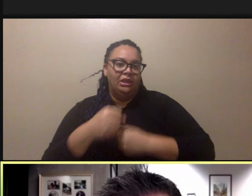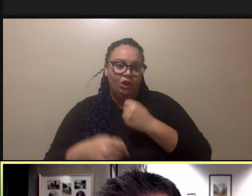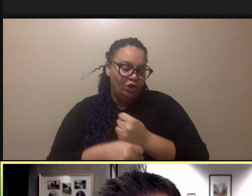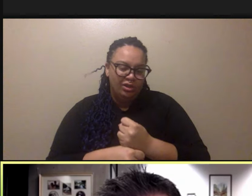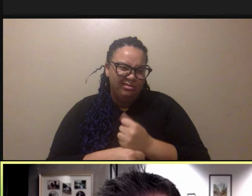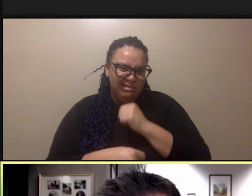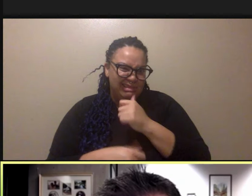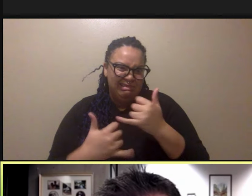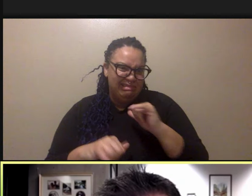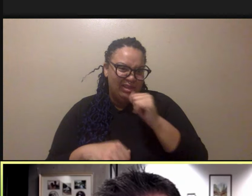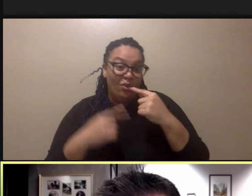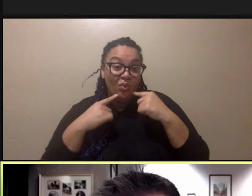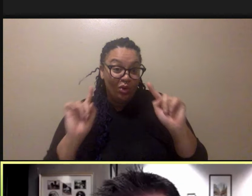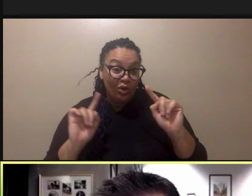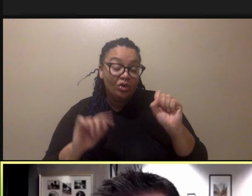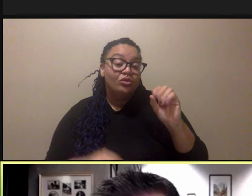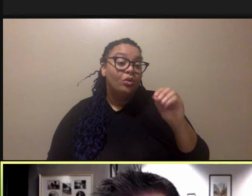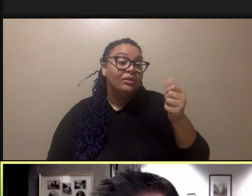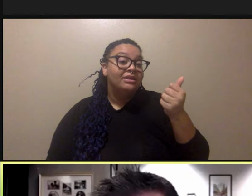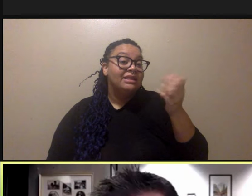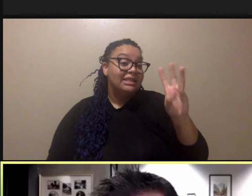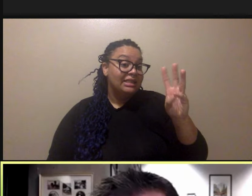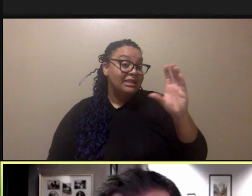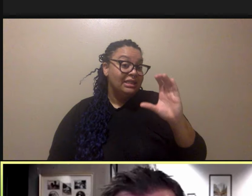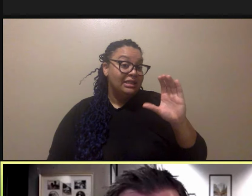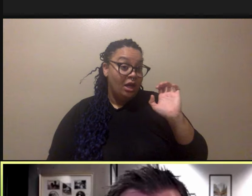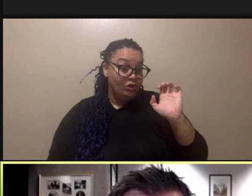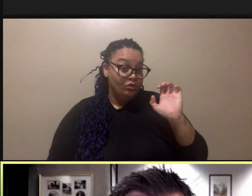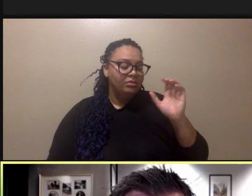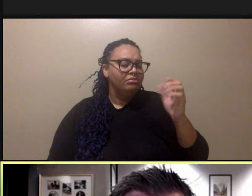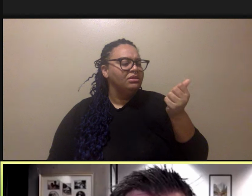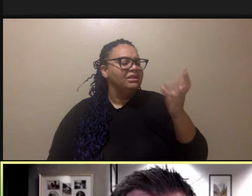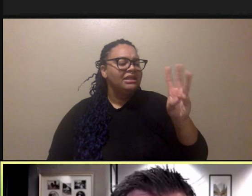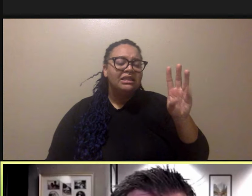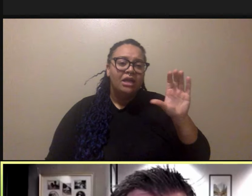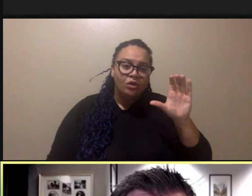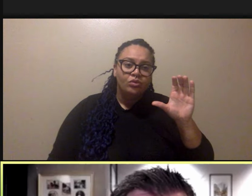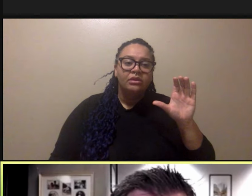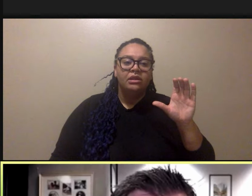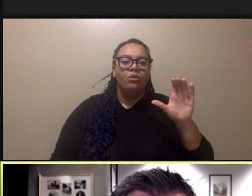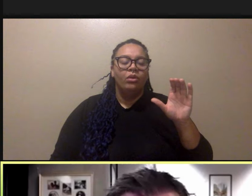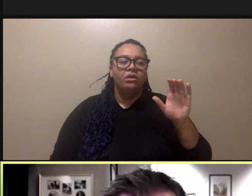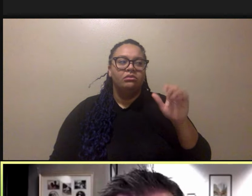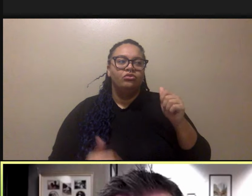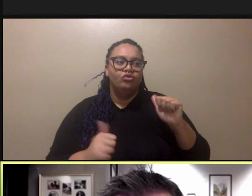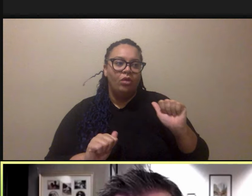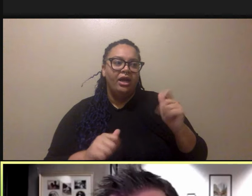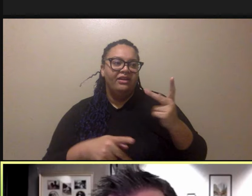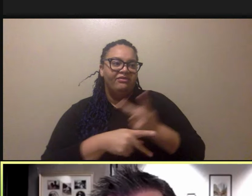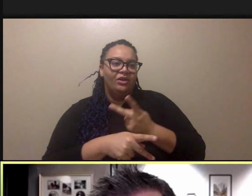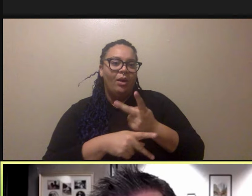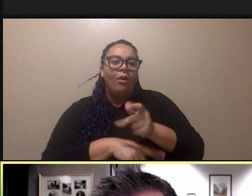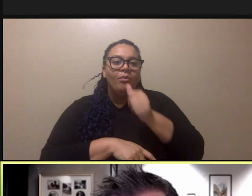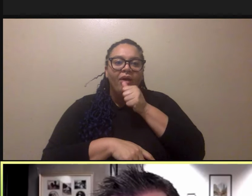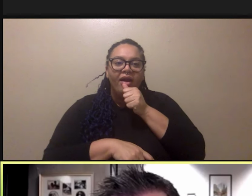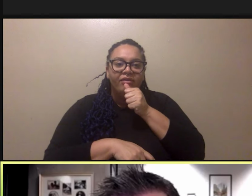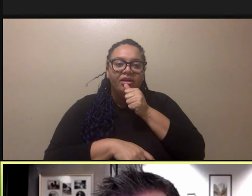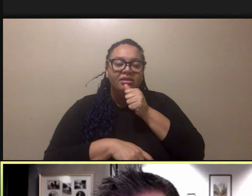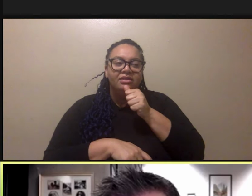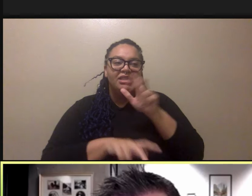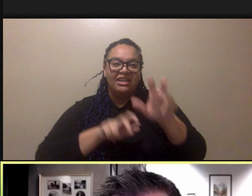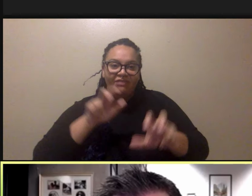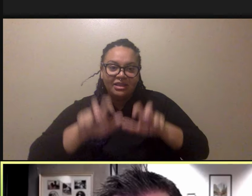By the 1600s, they had changed tactics and turned to private investment to try to provide the startup capital.